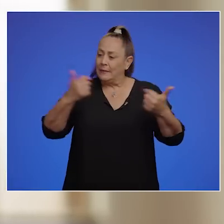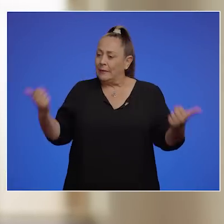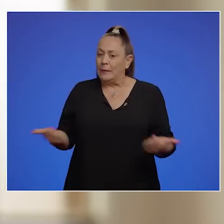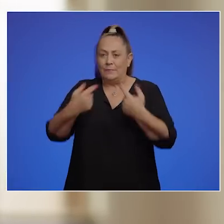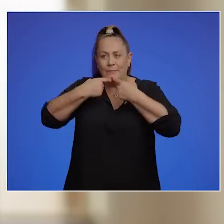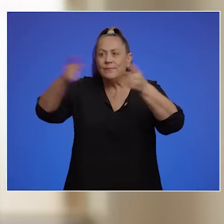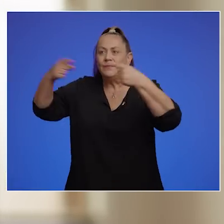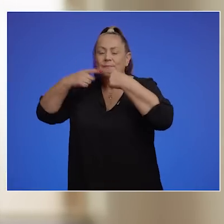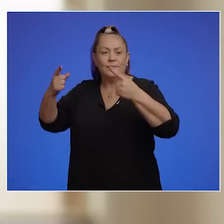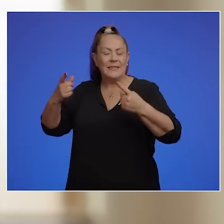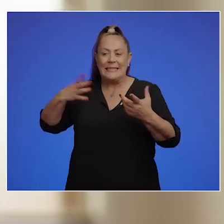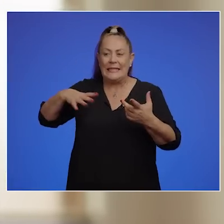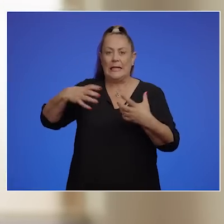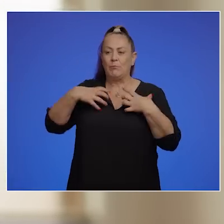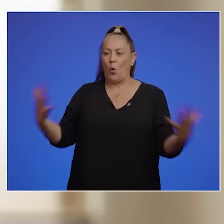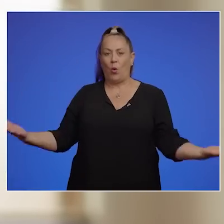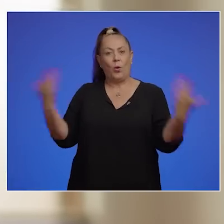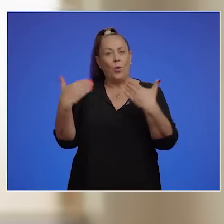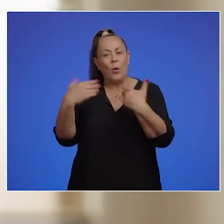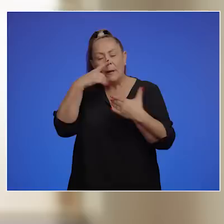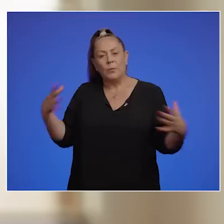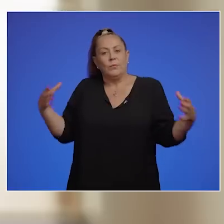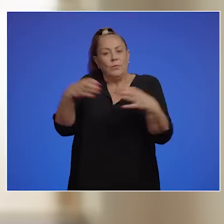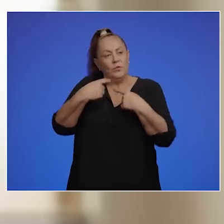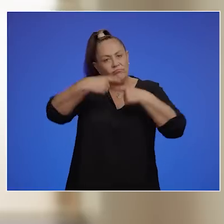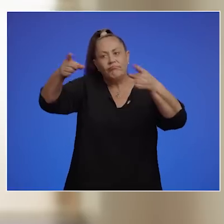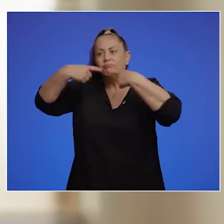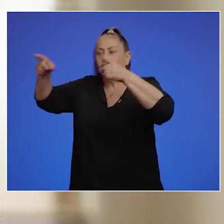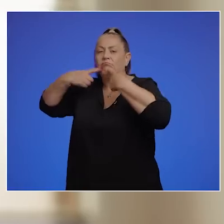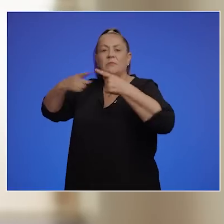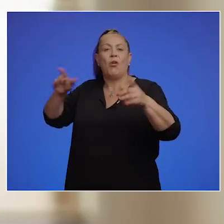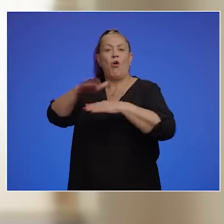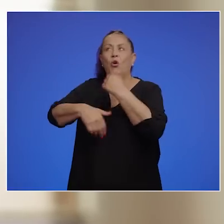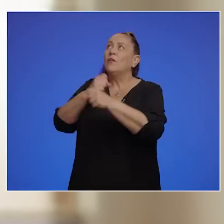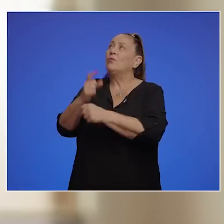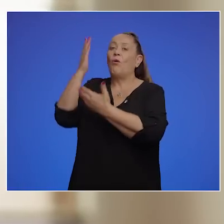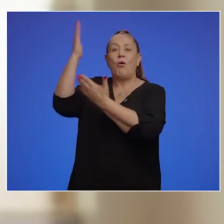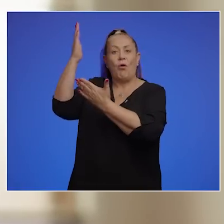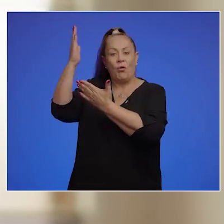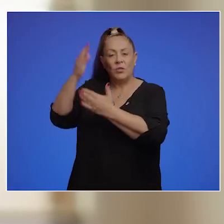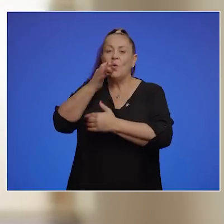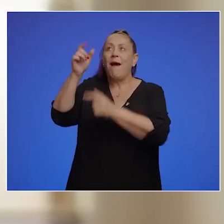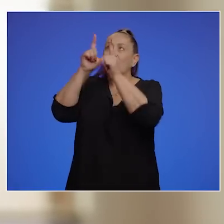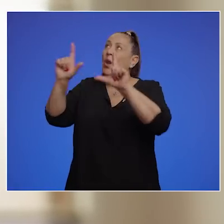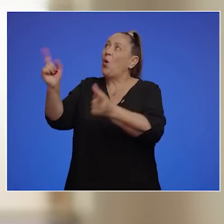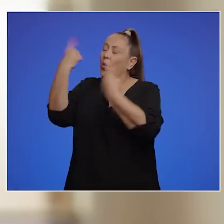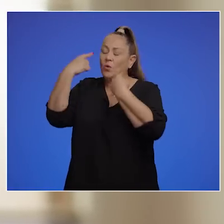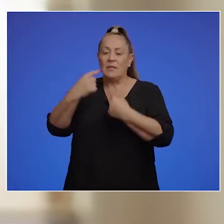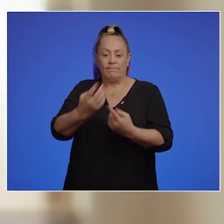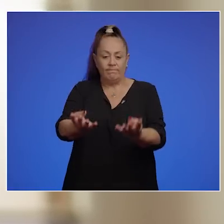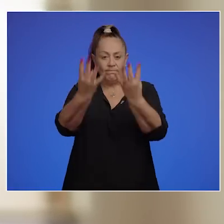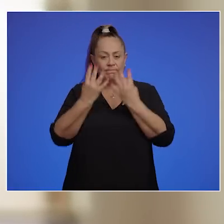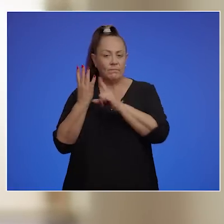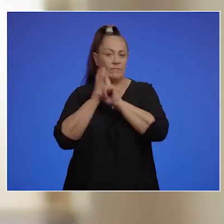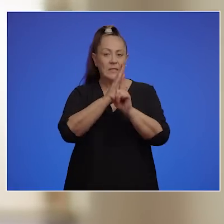few. So ask the Lord of the harvest to send laborers to his harvest." He summoned his 12